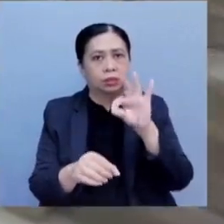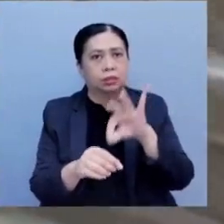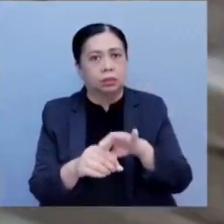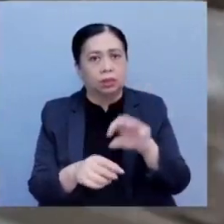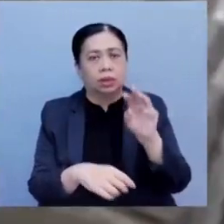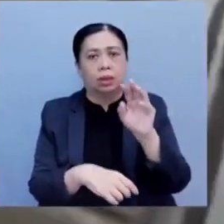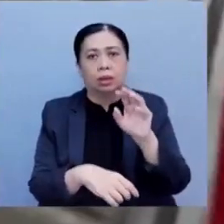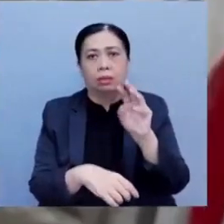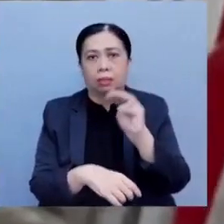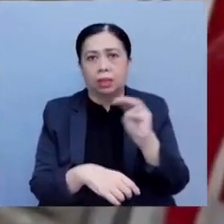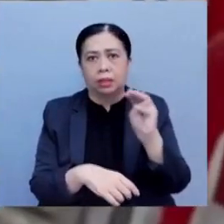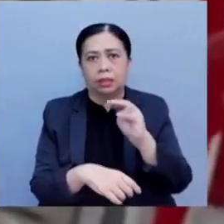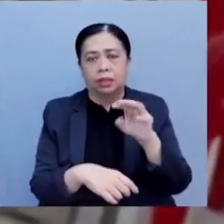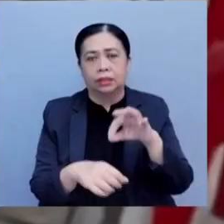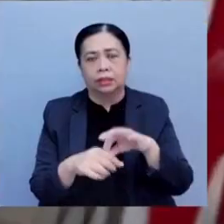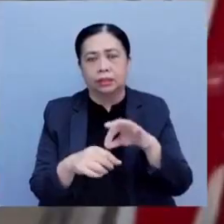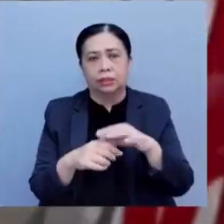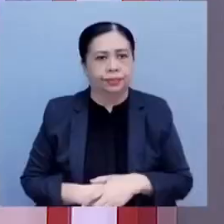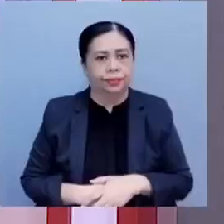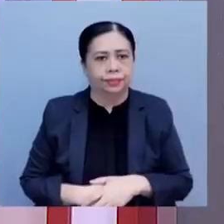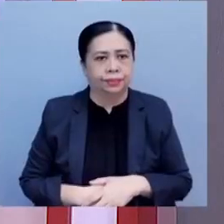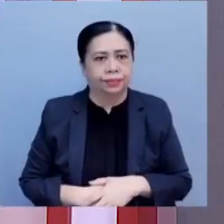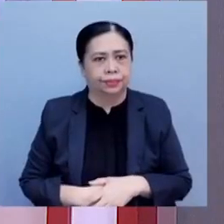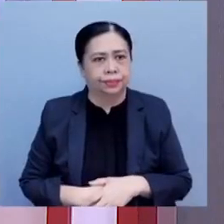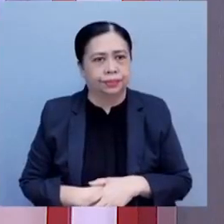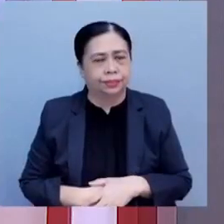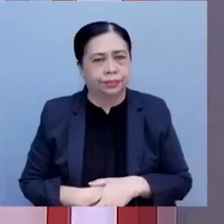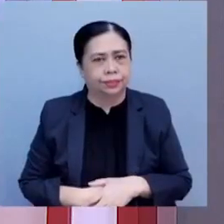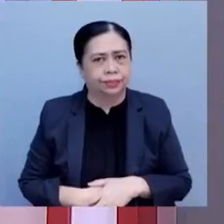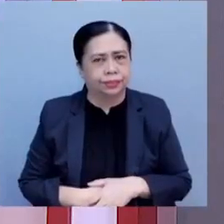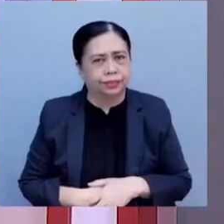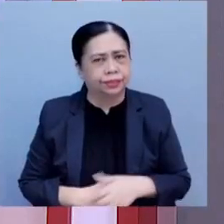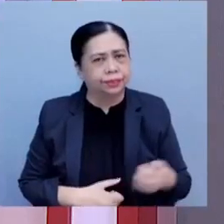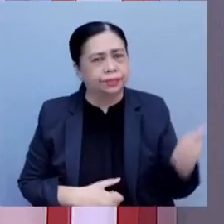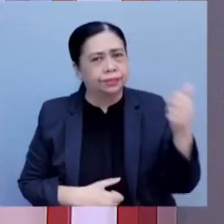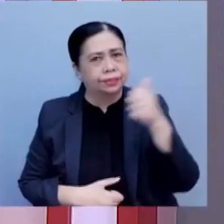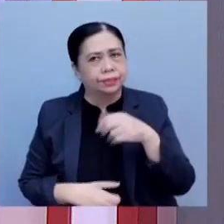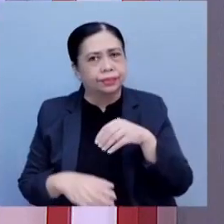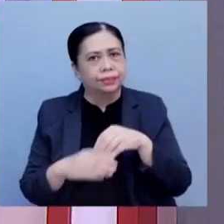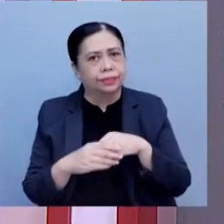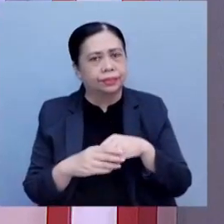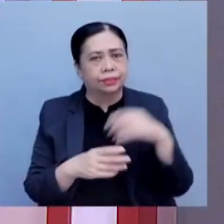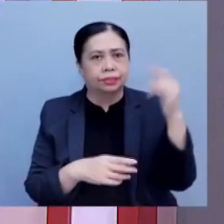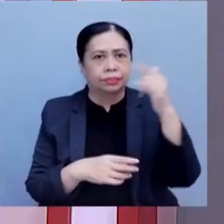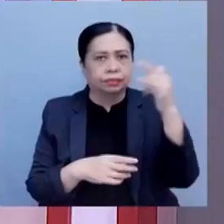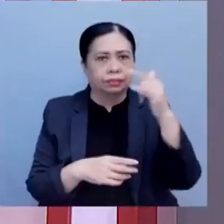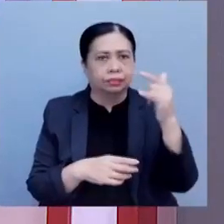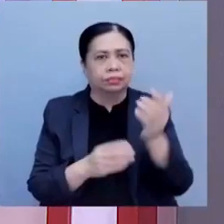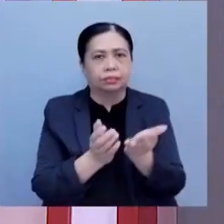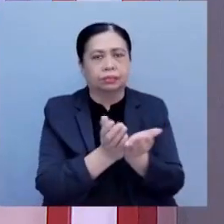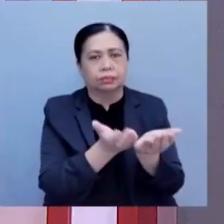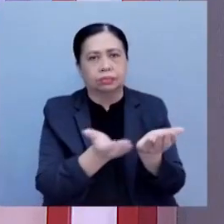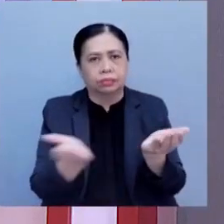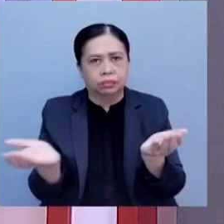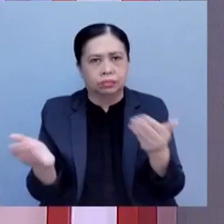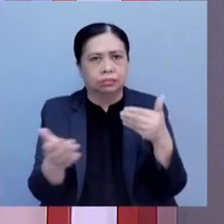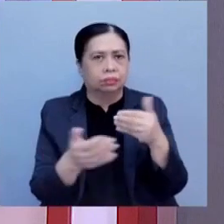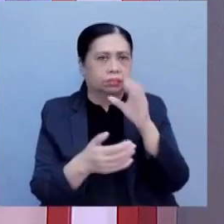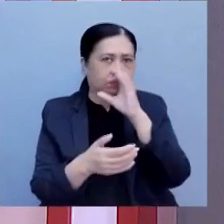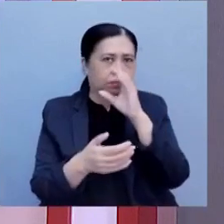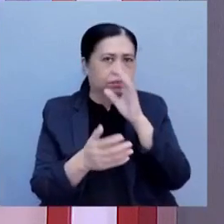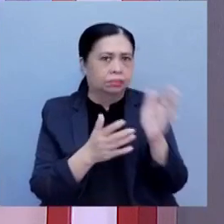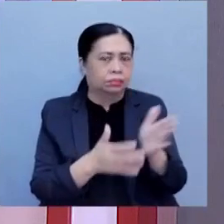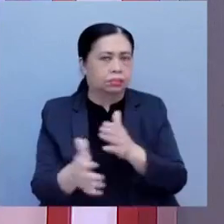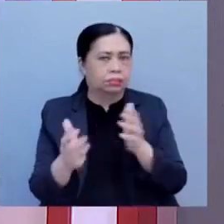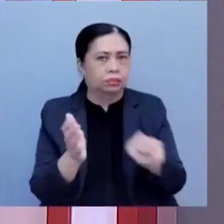in Monday's elections. Authorities in air and seaports in Cebu gearing up for the anticipated